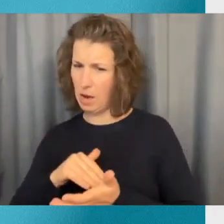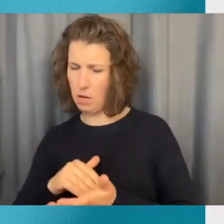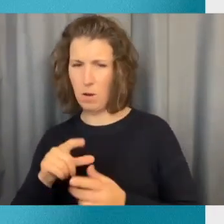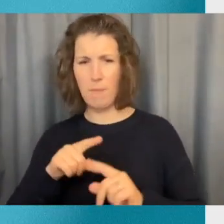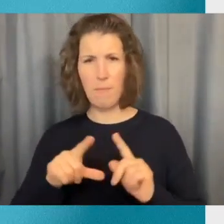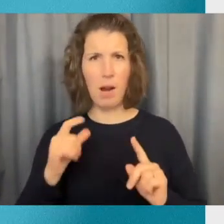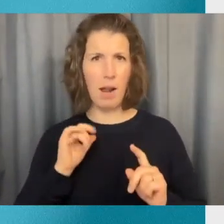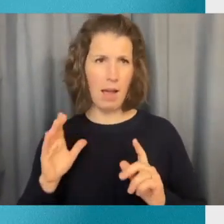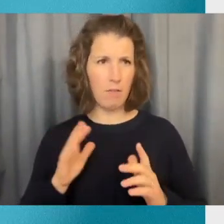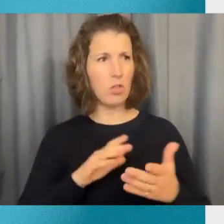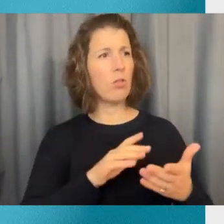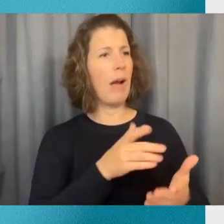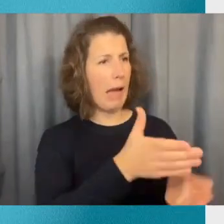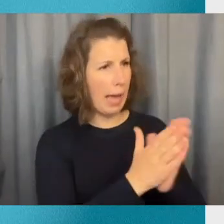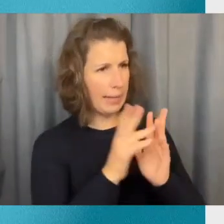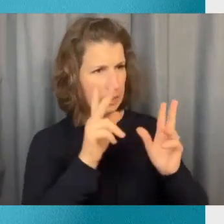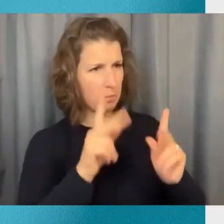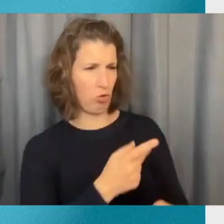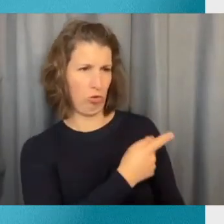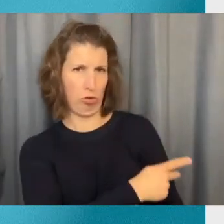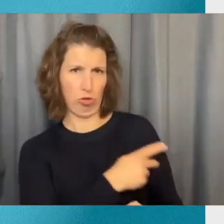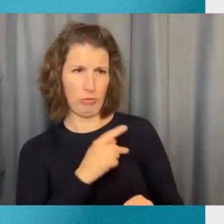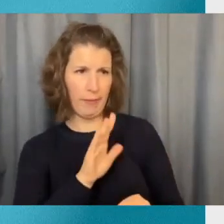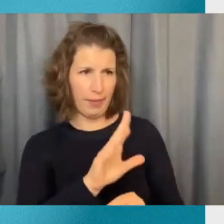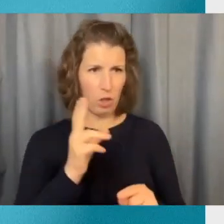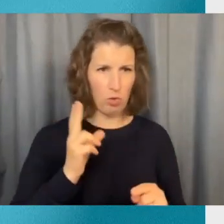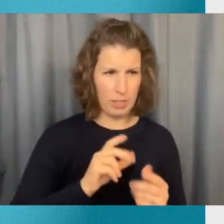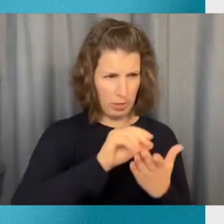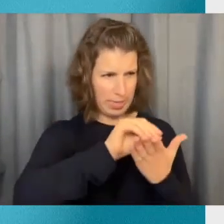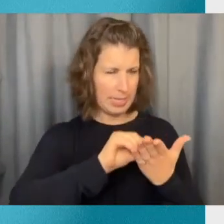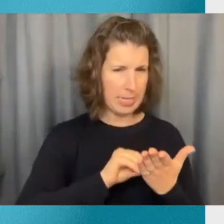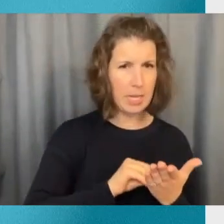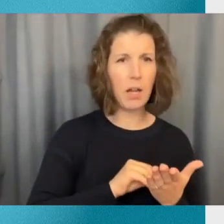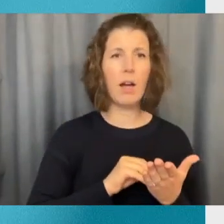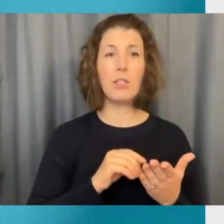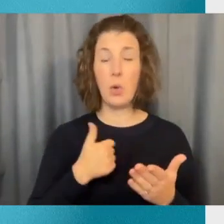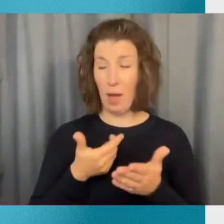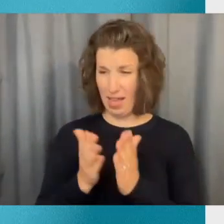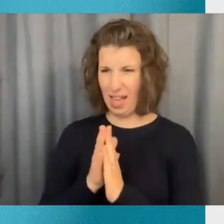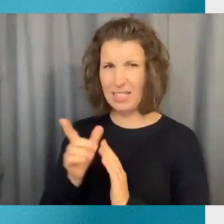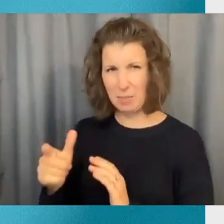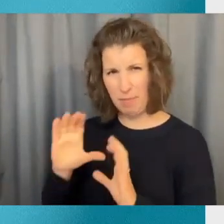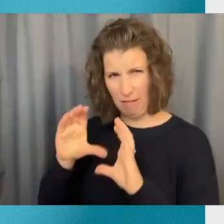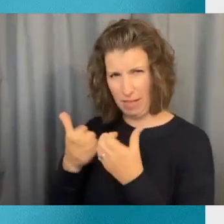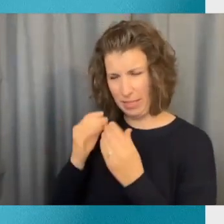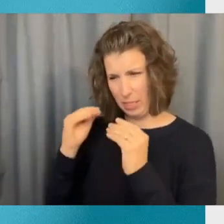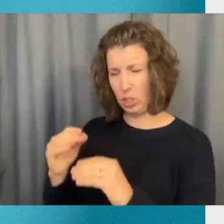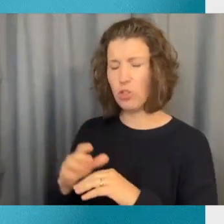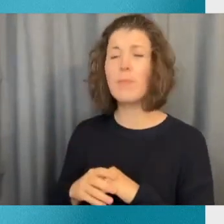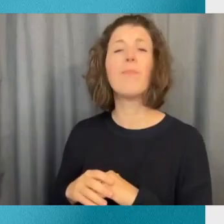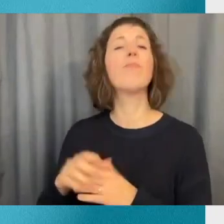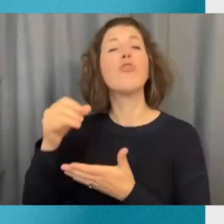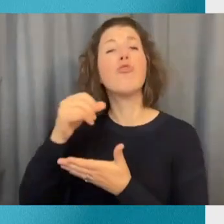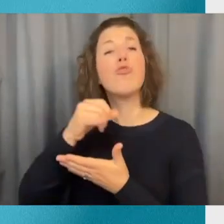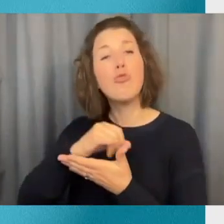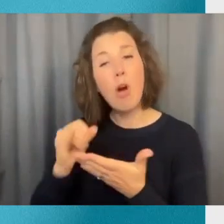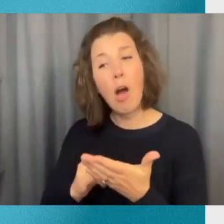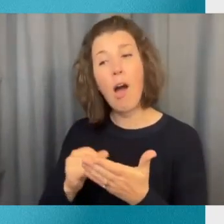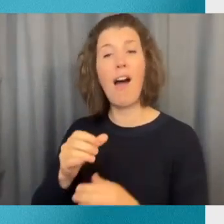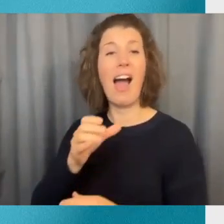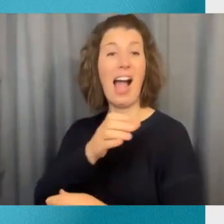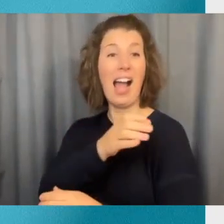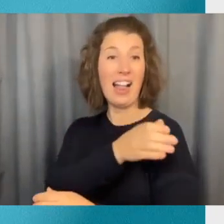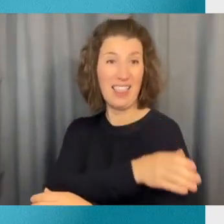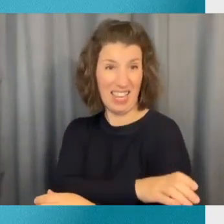taking a history. And so I ask them in their health humanities elective that I teach, draw a clinical encounter. And I say